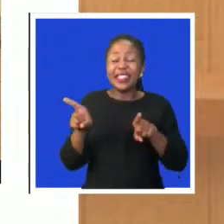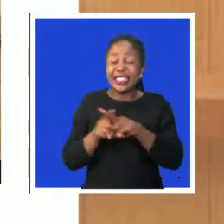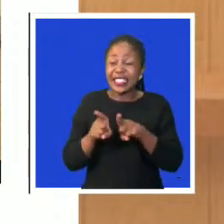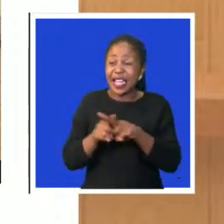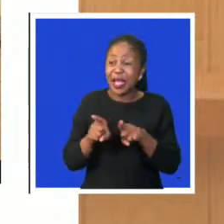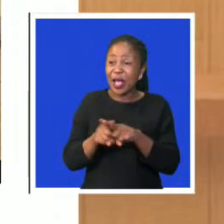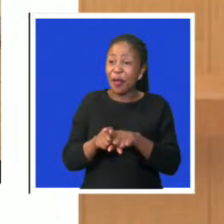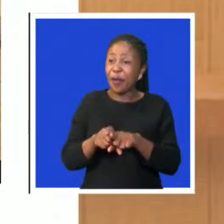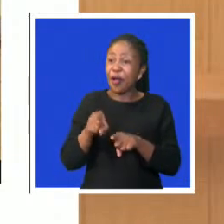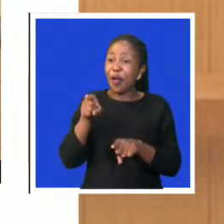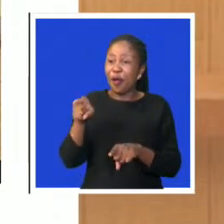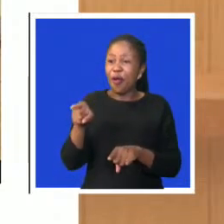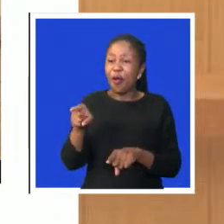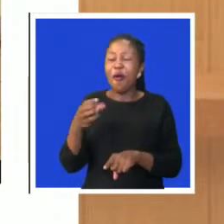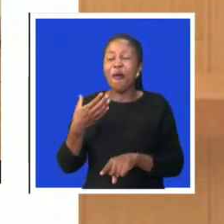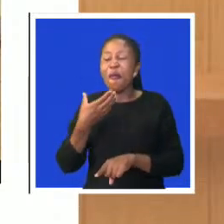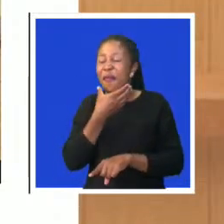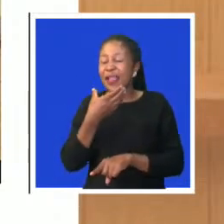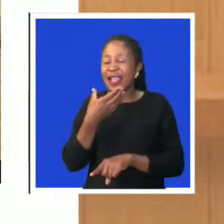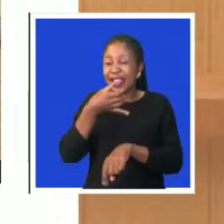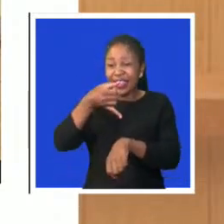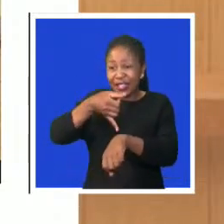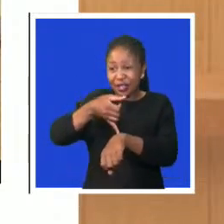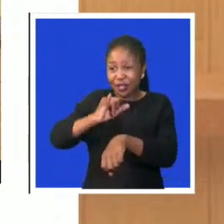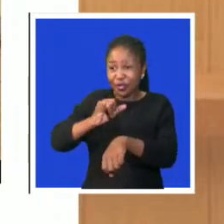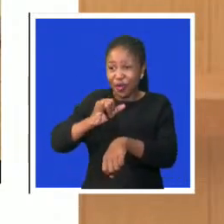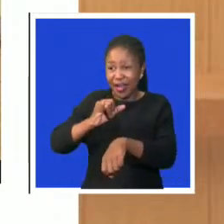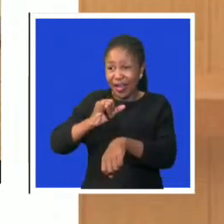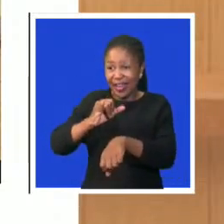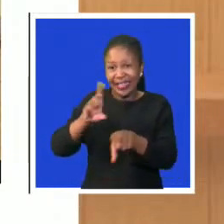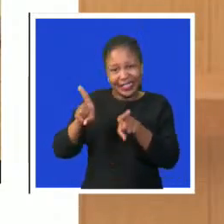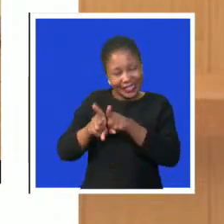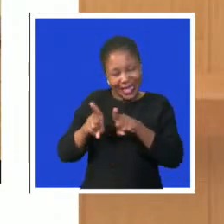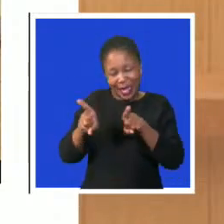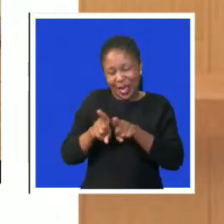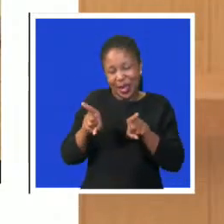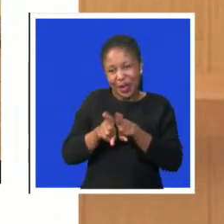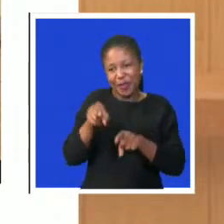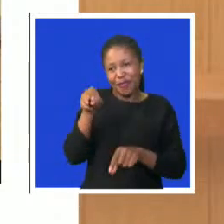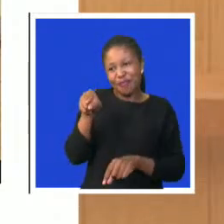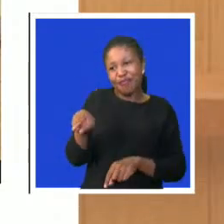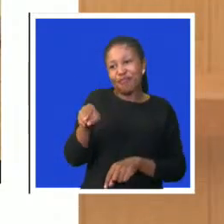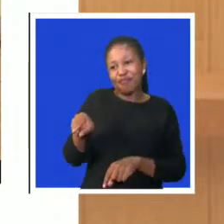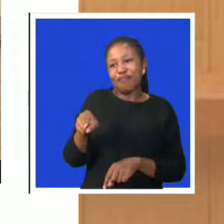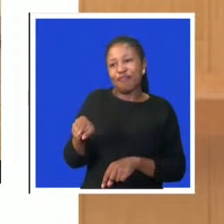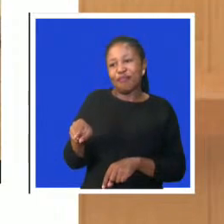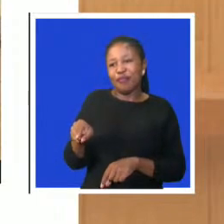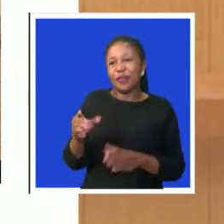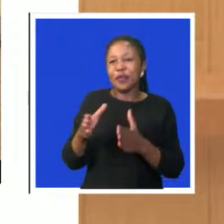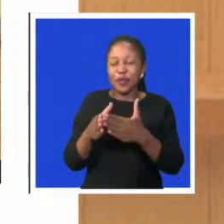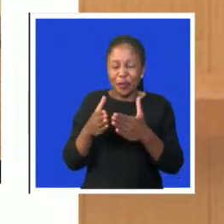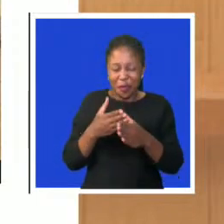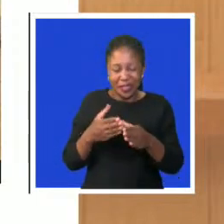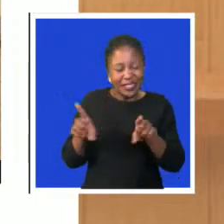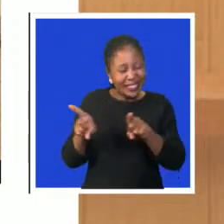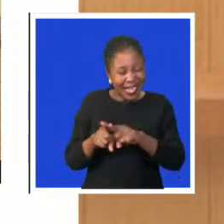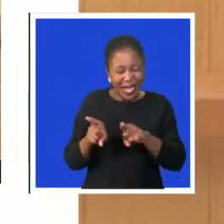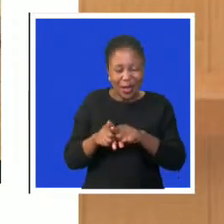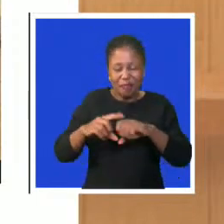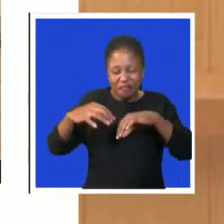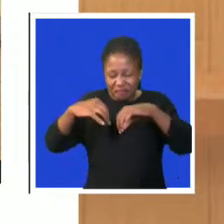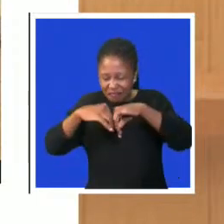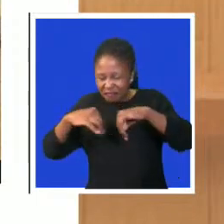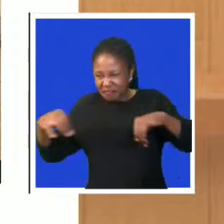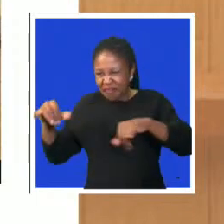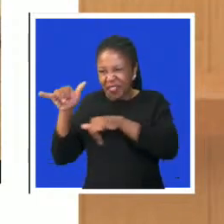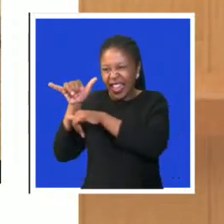an Essence, as in his ministry he withdrew from the world and lived in the